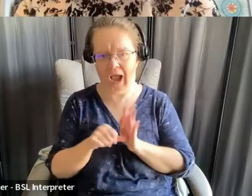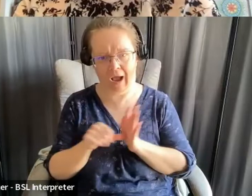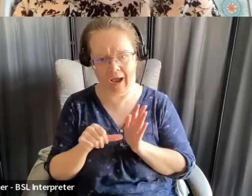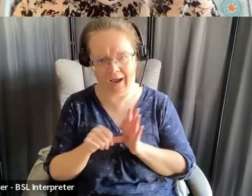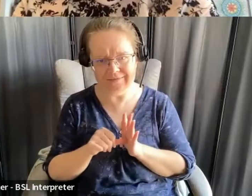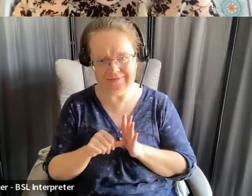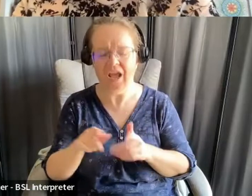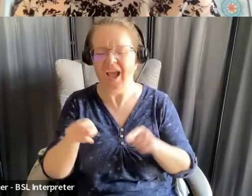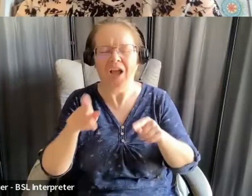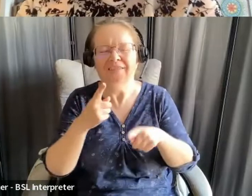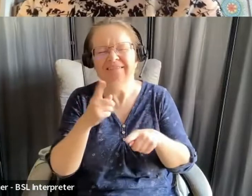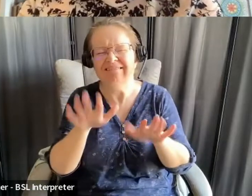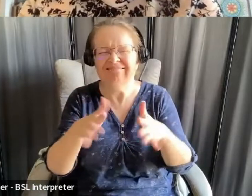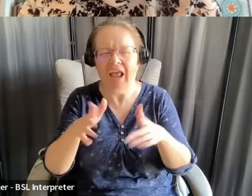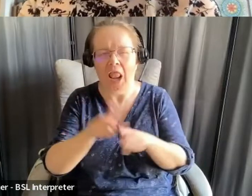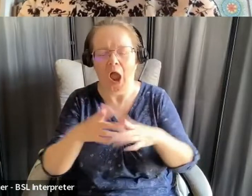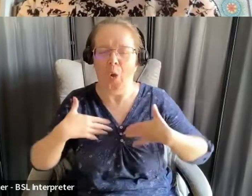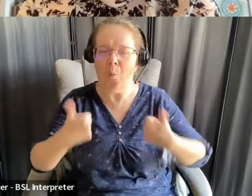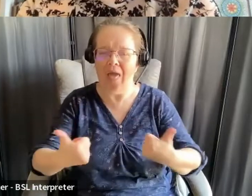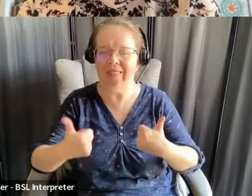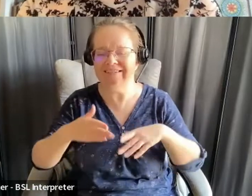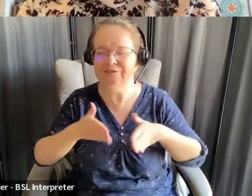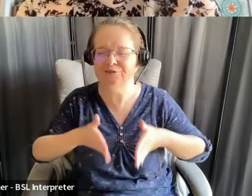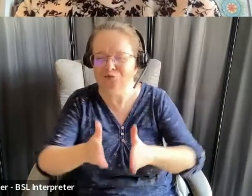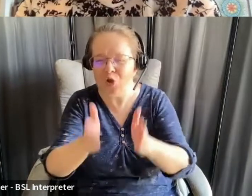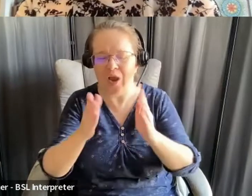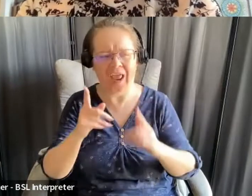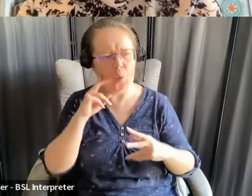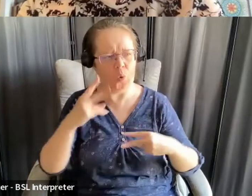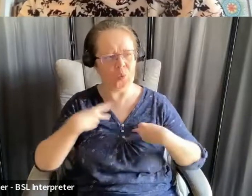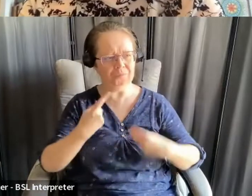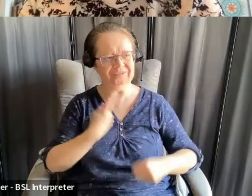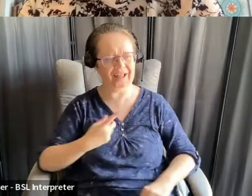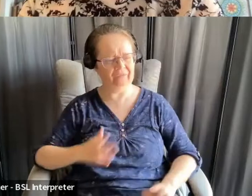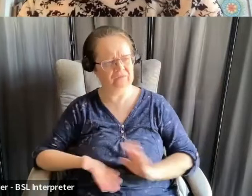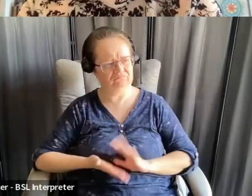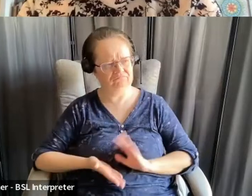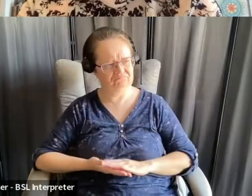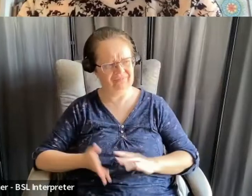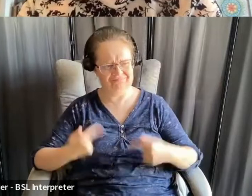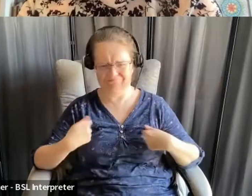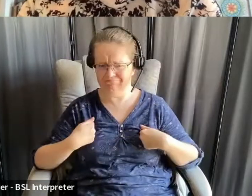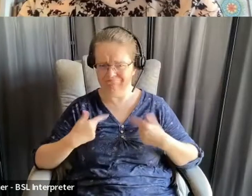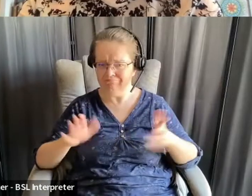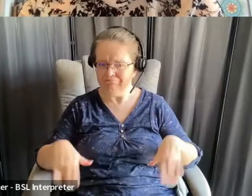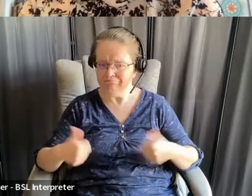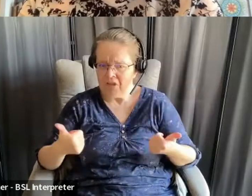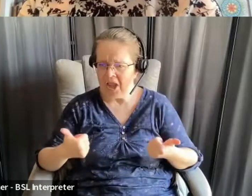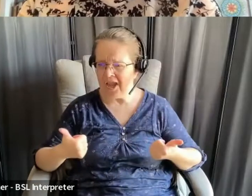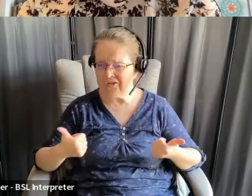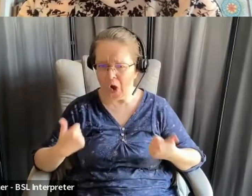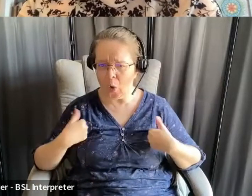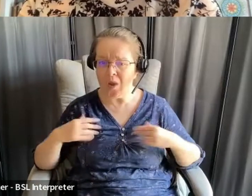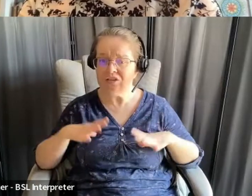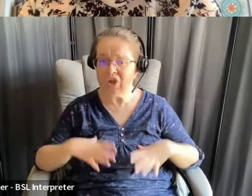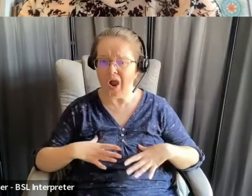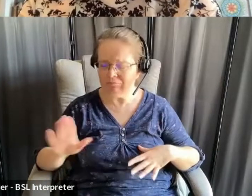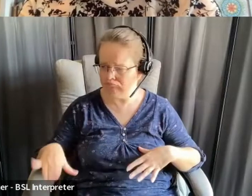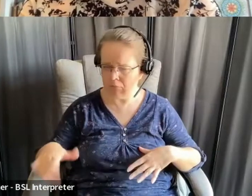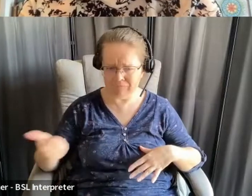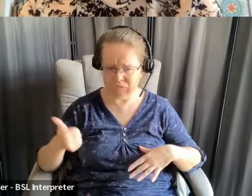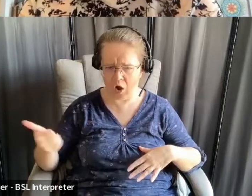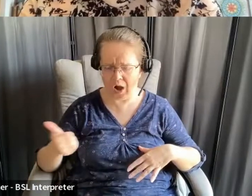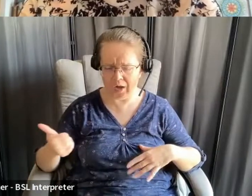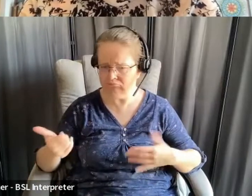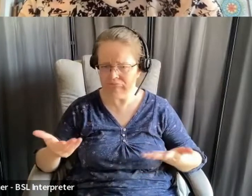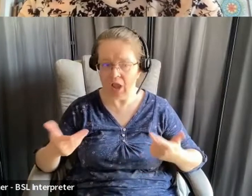wellness journey here, but I think once you start looking at yourself and going, it's okay to be tired, it's okay to feel